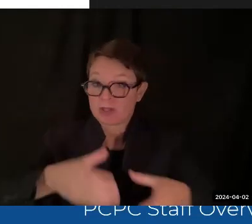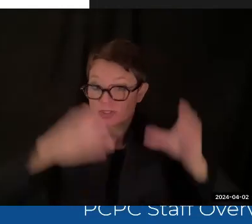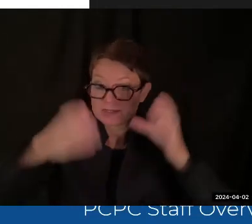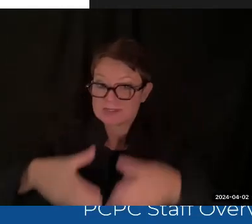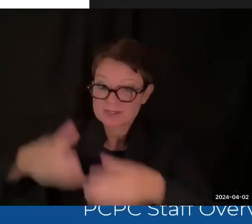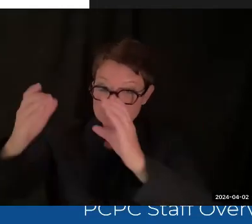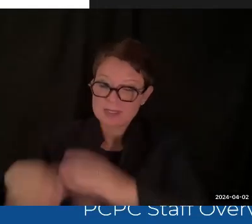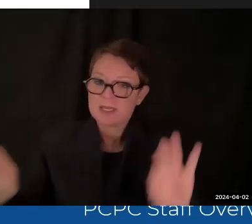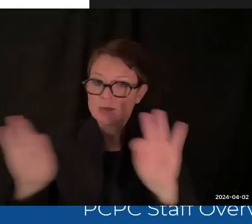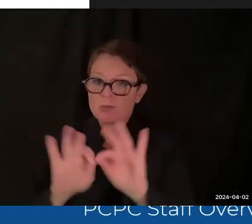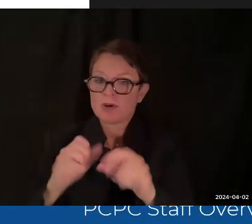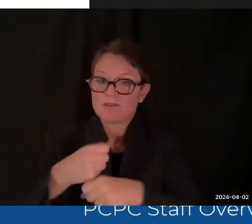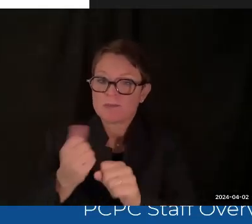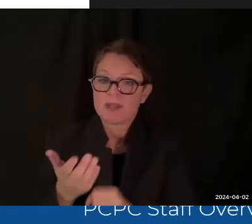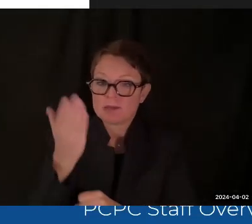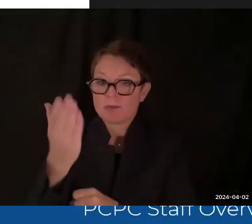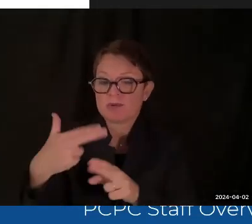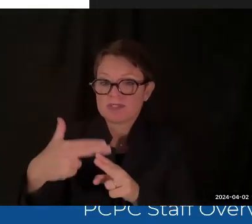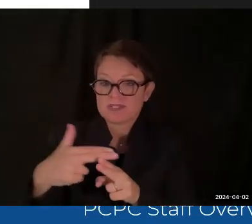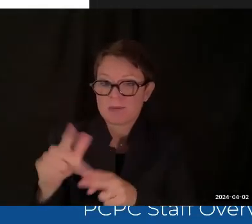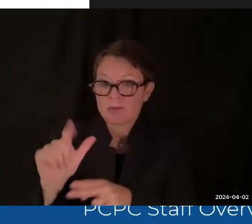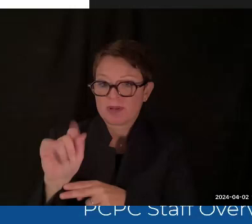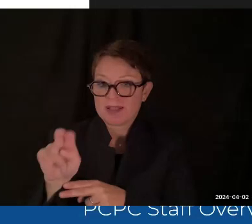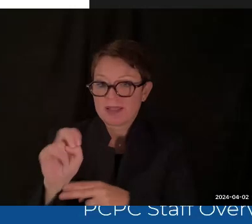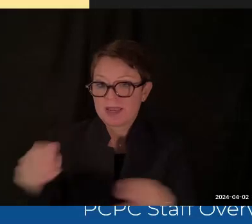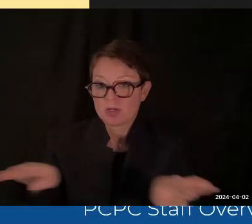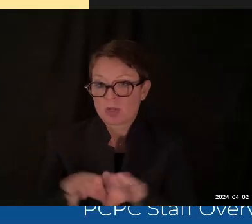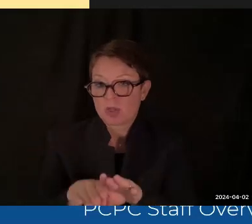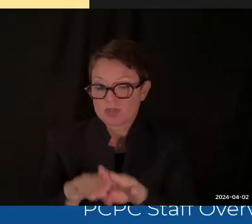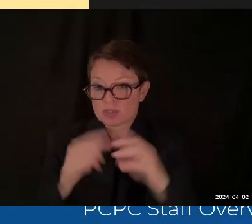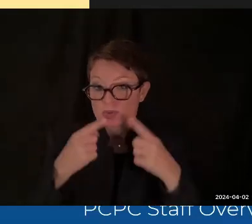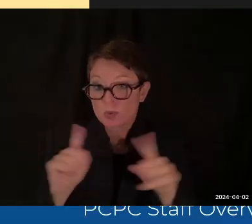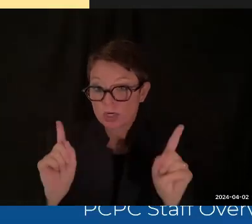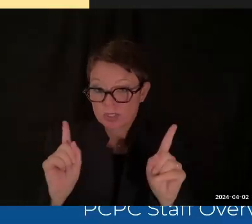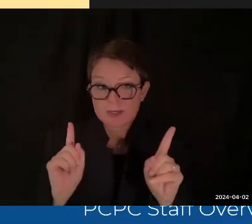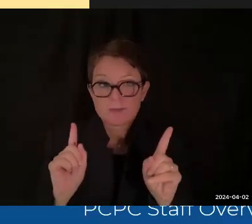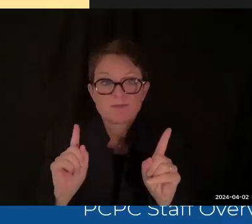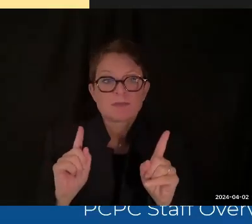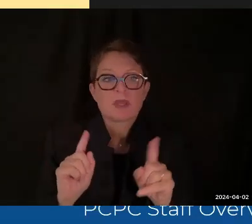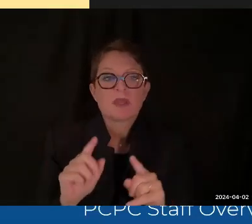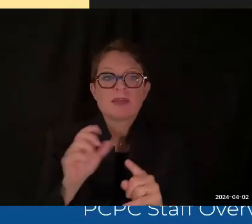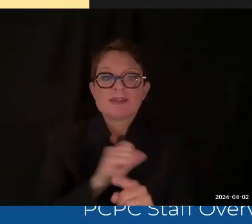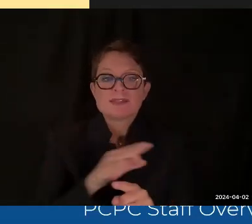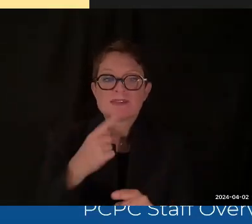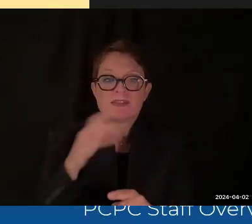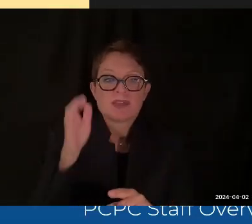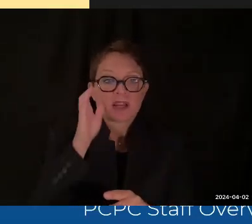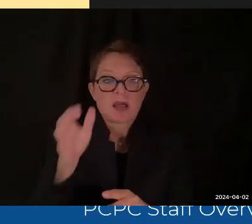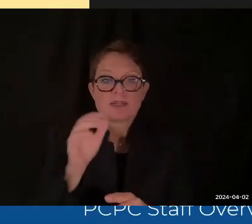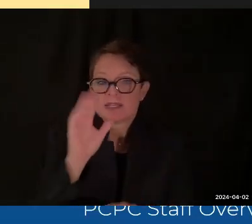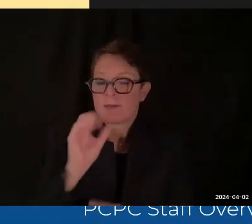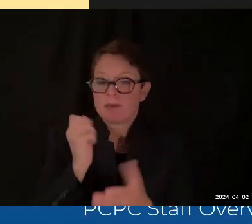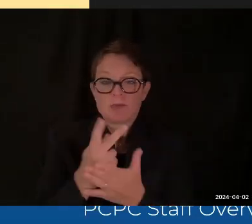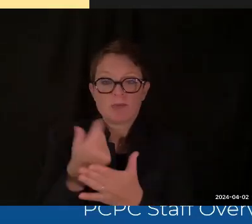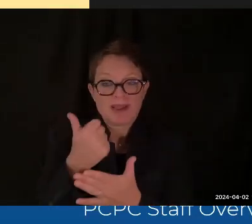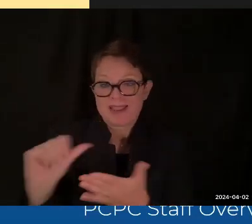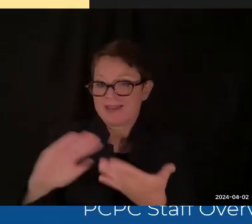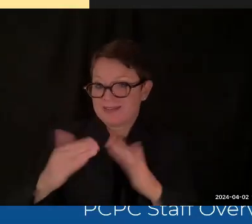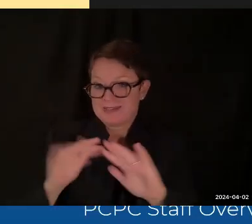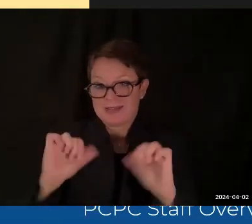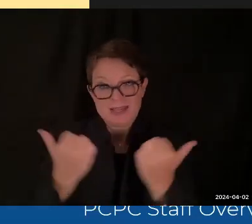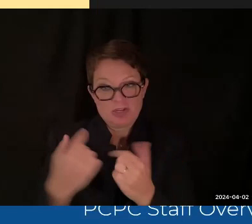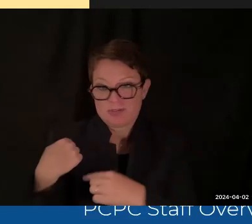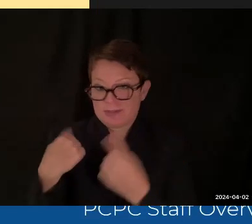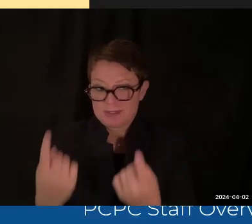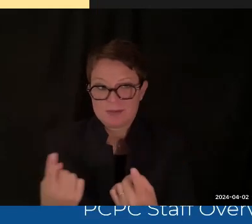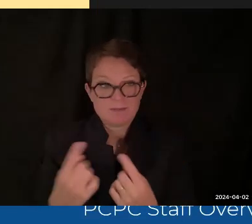to making the proposed temporary lane closures work. Staff notes that this concept has not been approved by any city